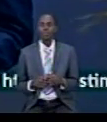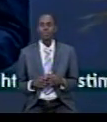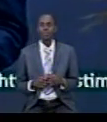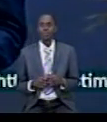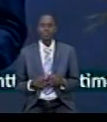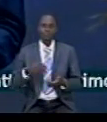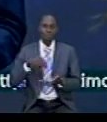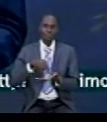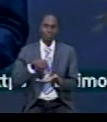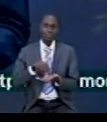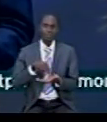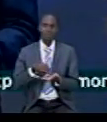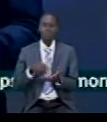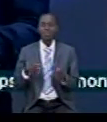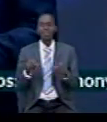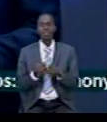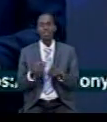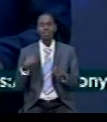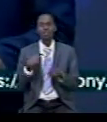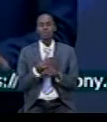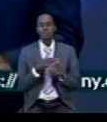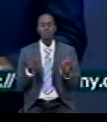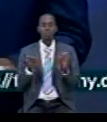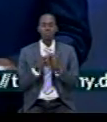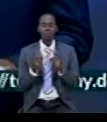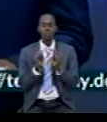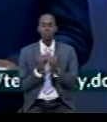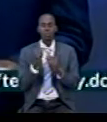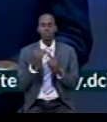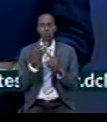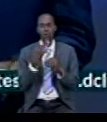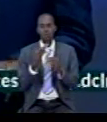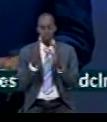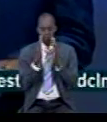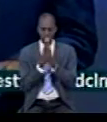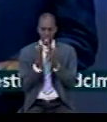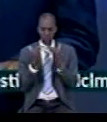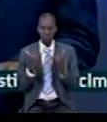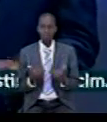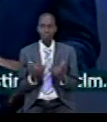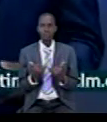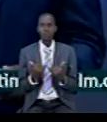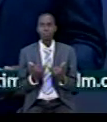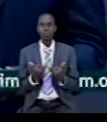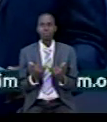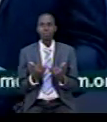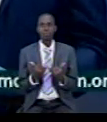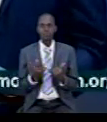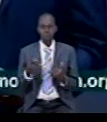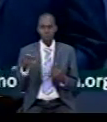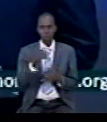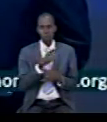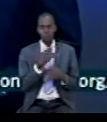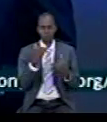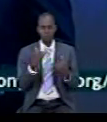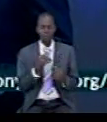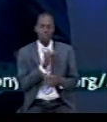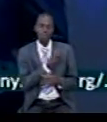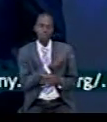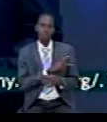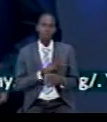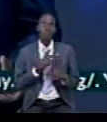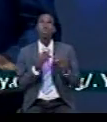Stand up as we close with a word of prayer now. Will you appreciate the Lord? Will